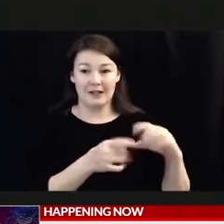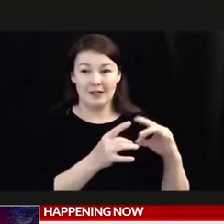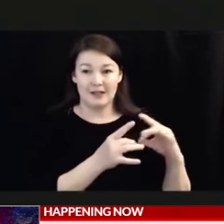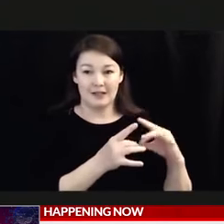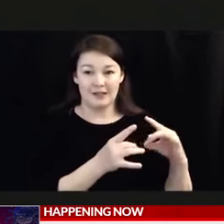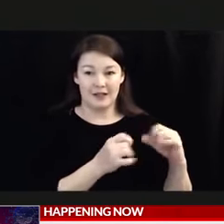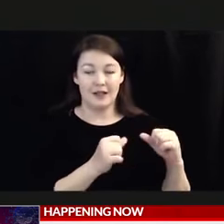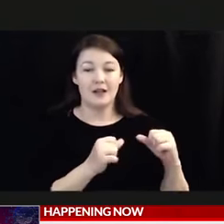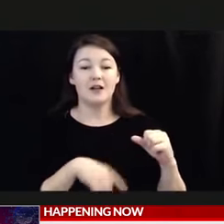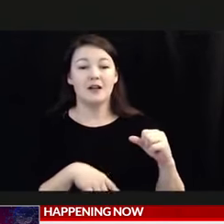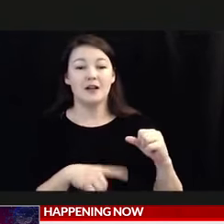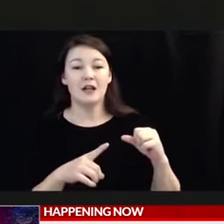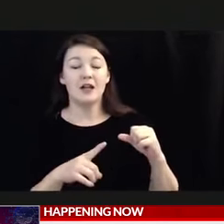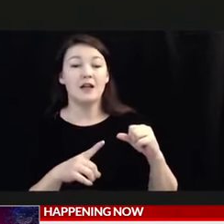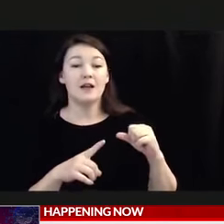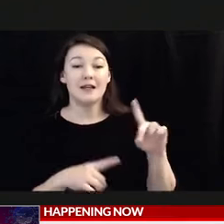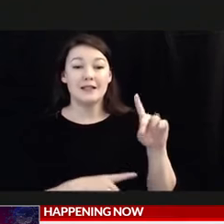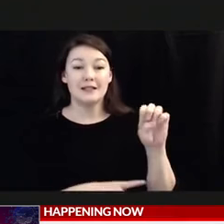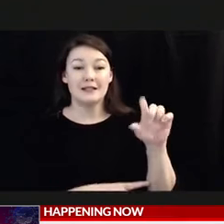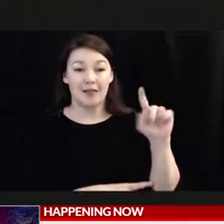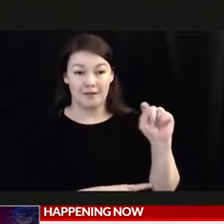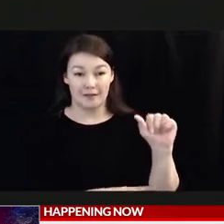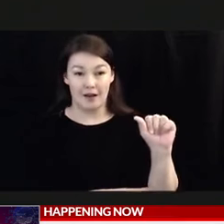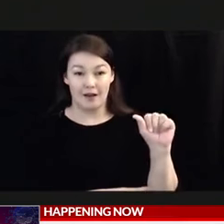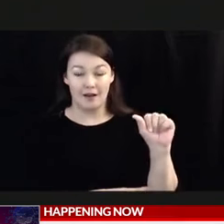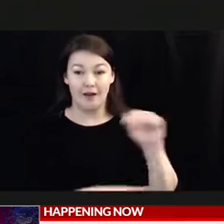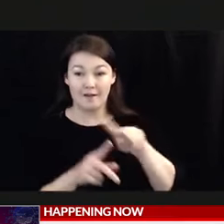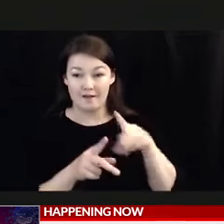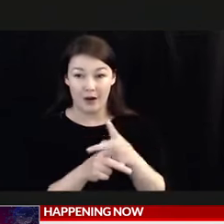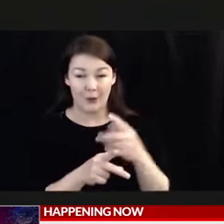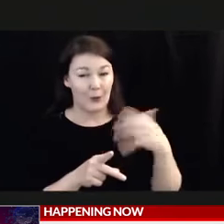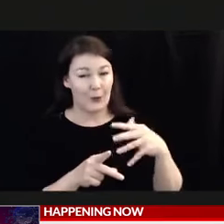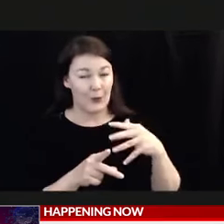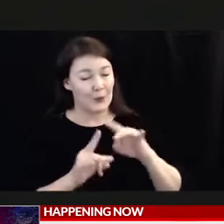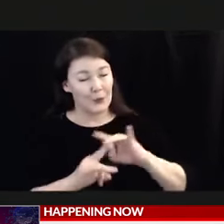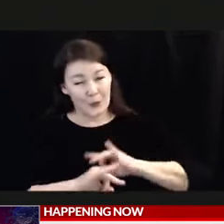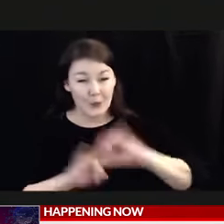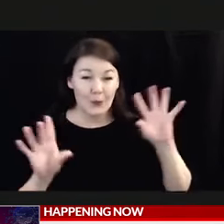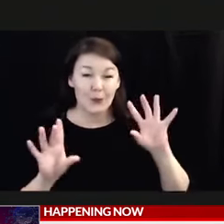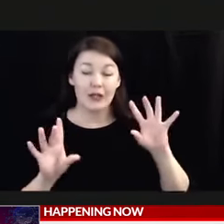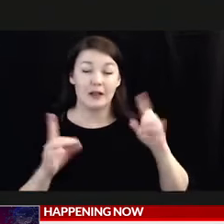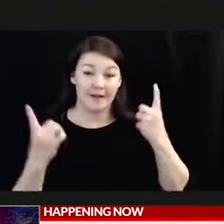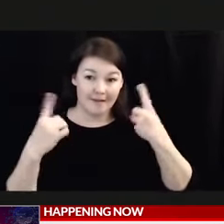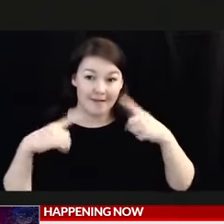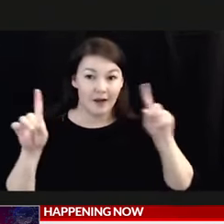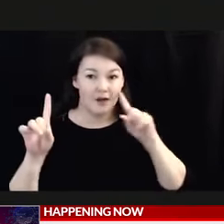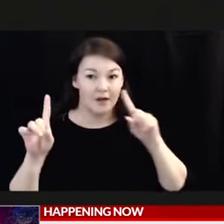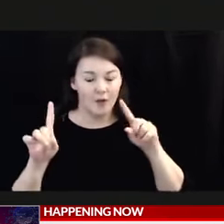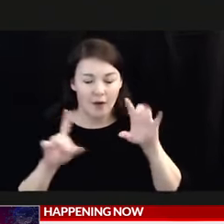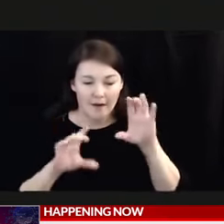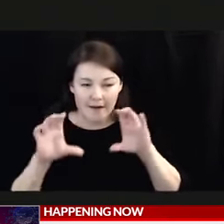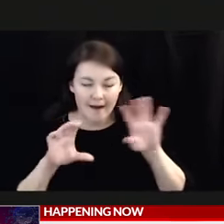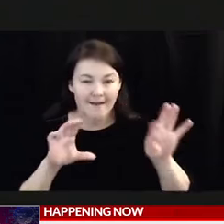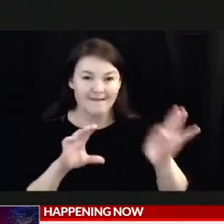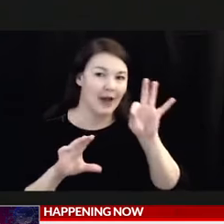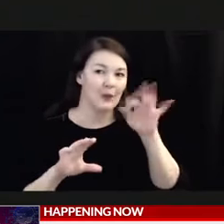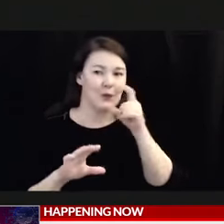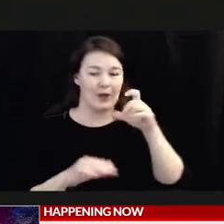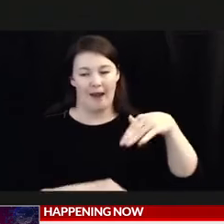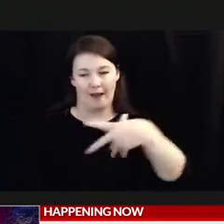that. The Delta variant is brutally effective at seeking out the unvaccinated,